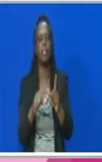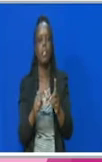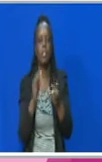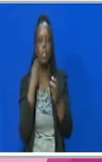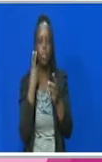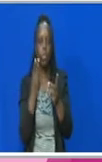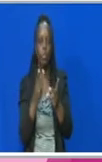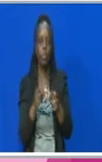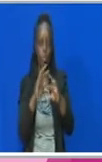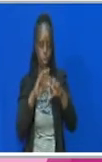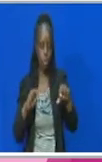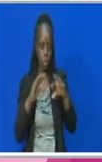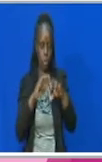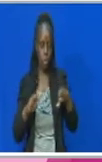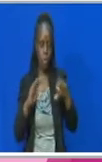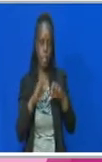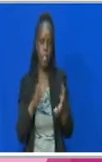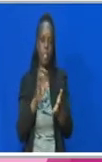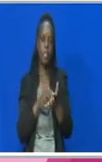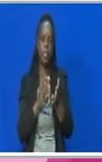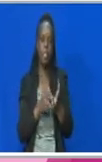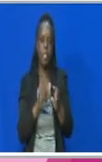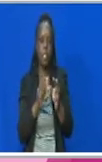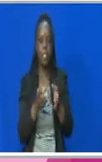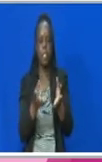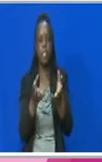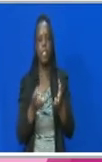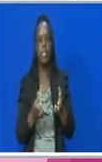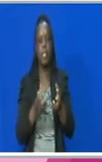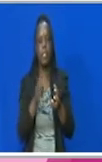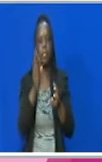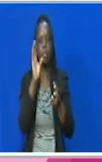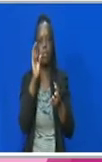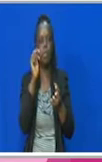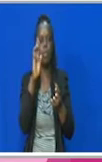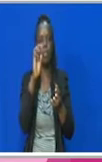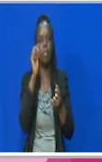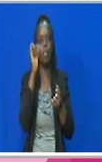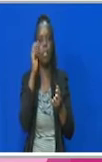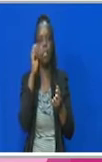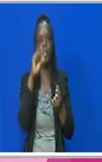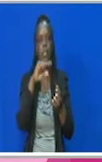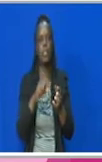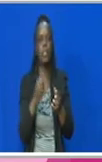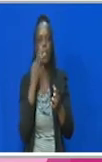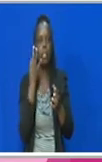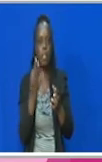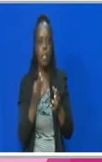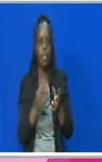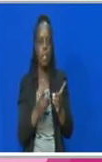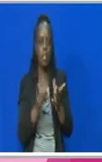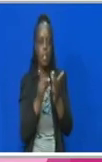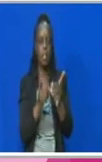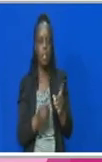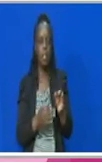to investigate the conditions necessary for rusting. And 3, you should be able to discuss the